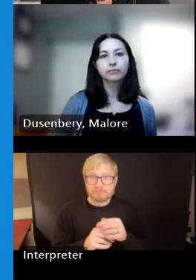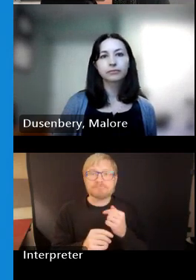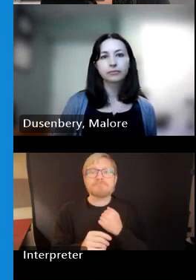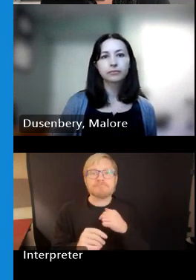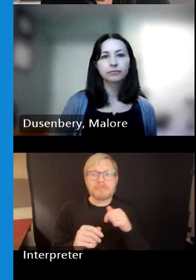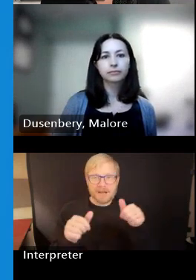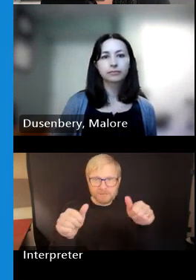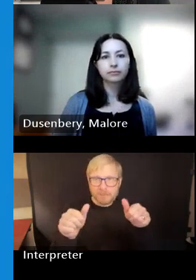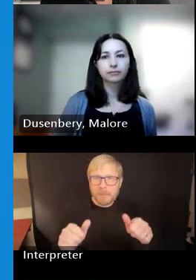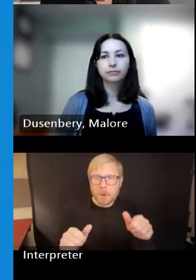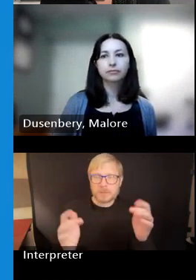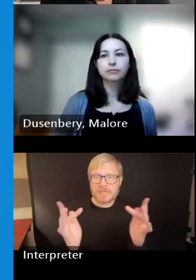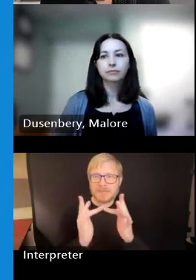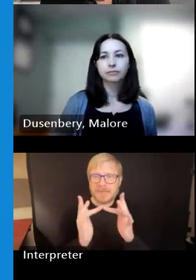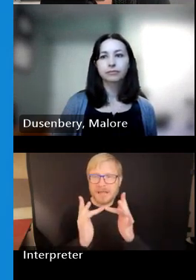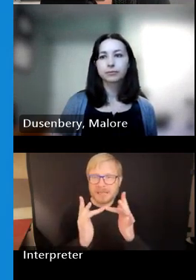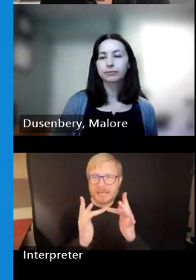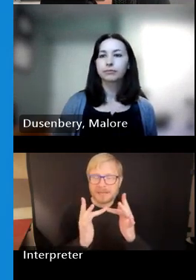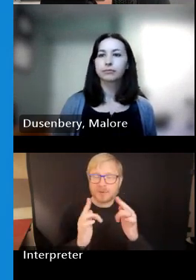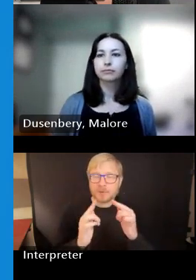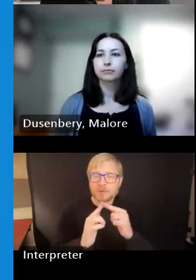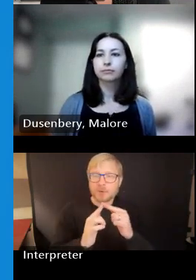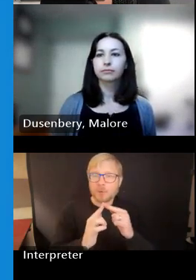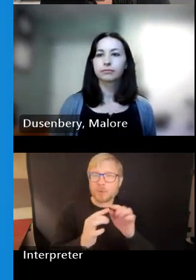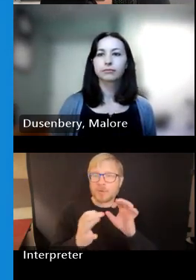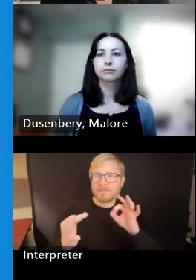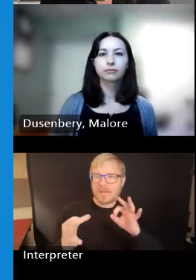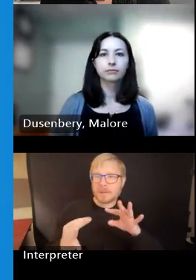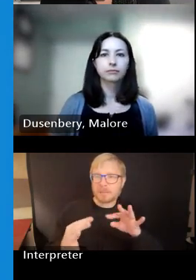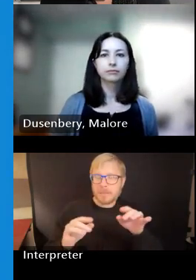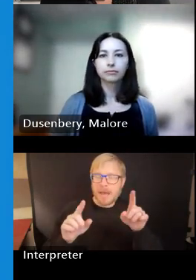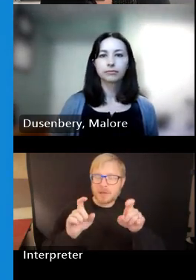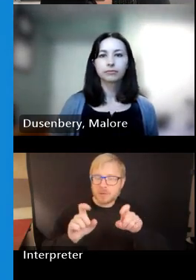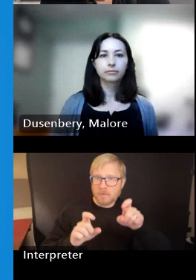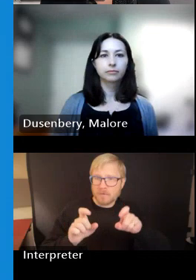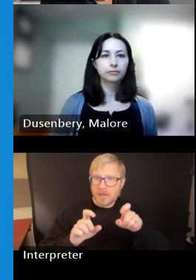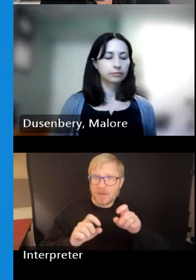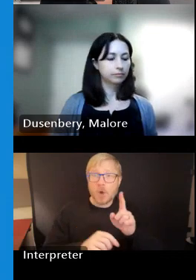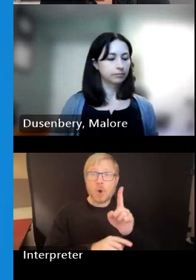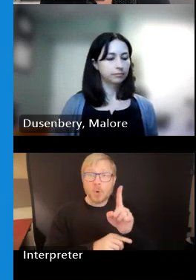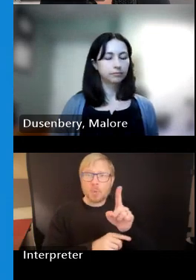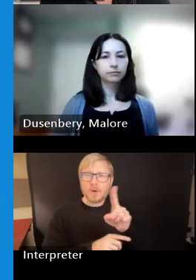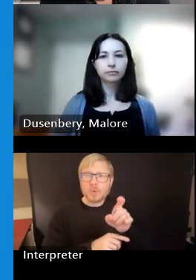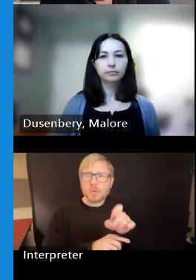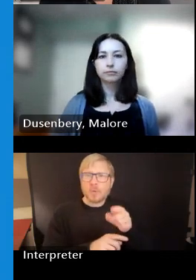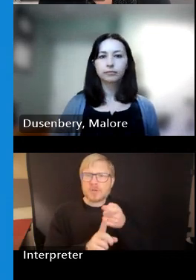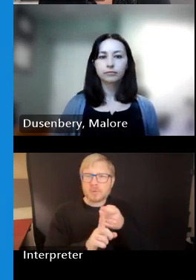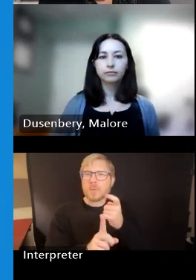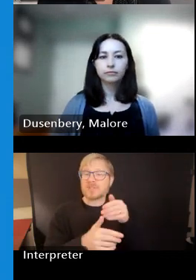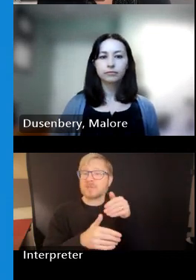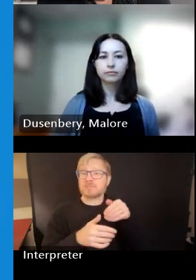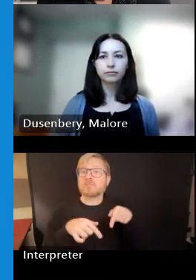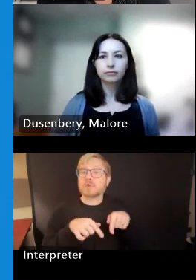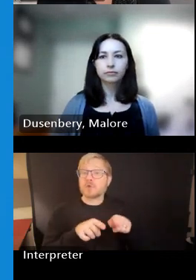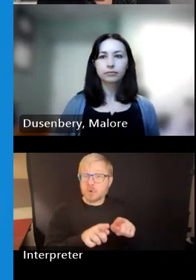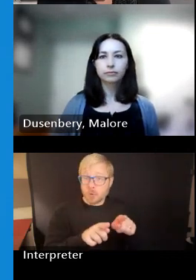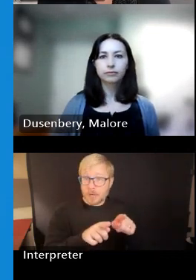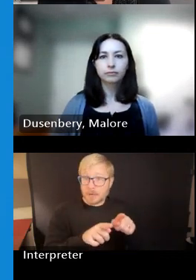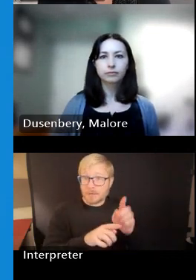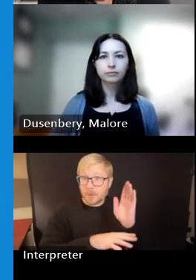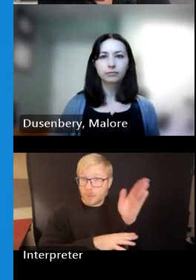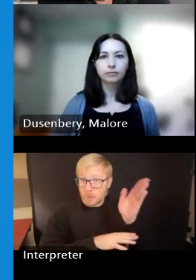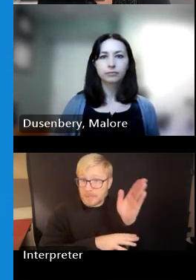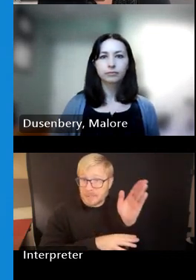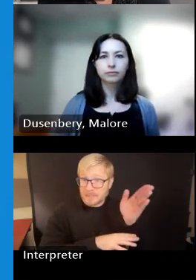One question did come in during the presentation, and that was and this was back